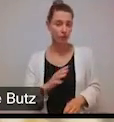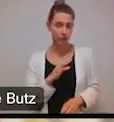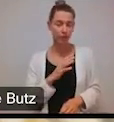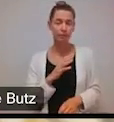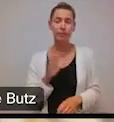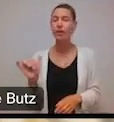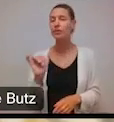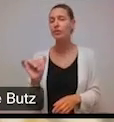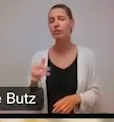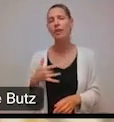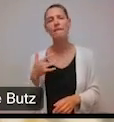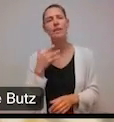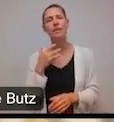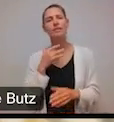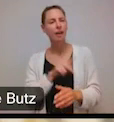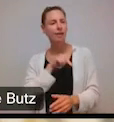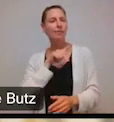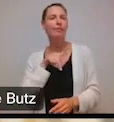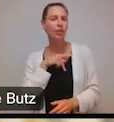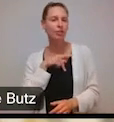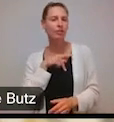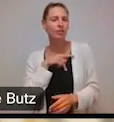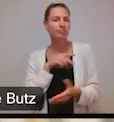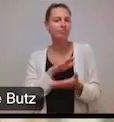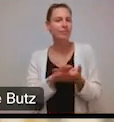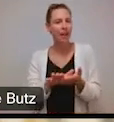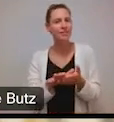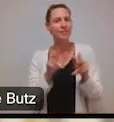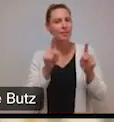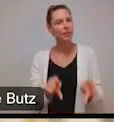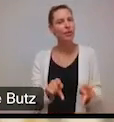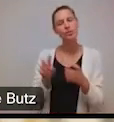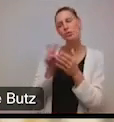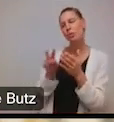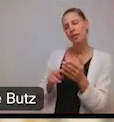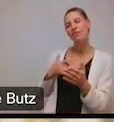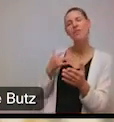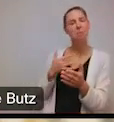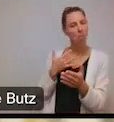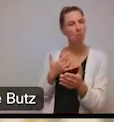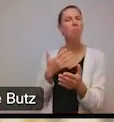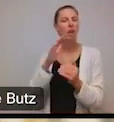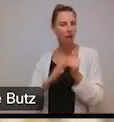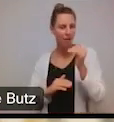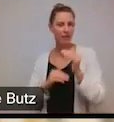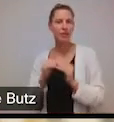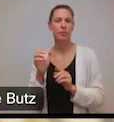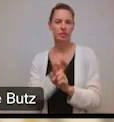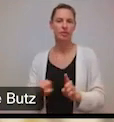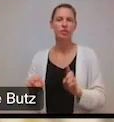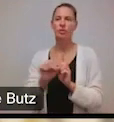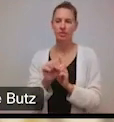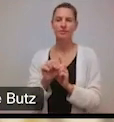recipient feels like this is a comfortable situation. And you are